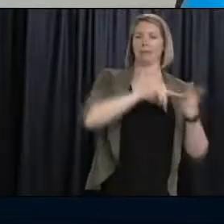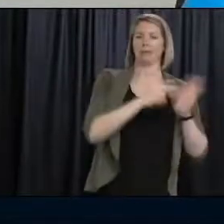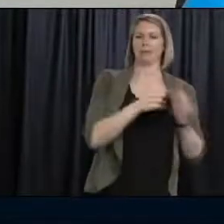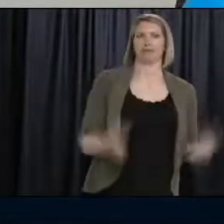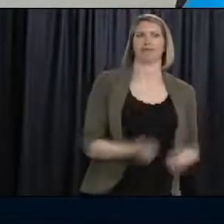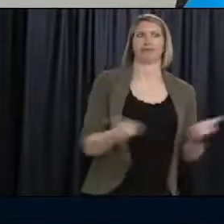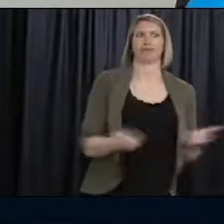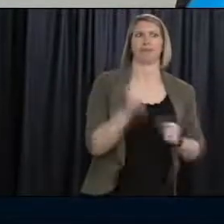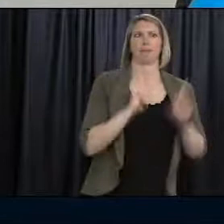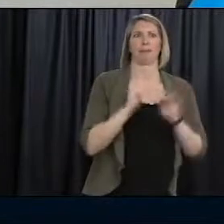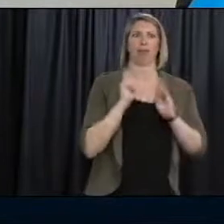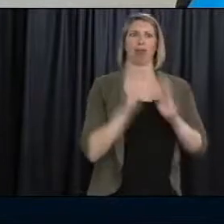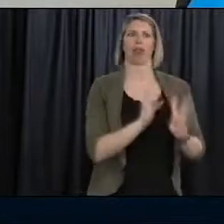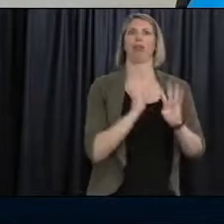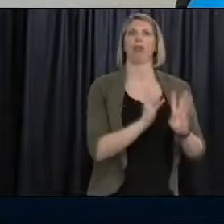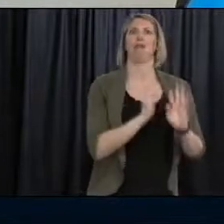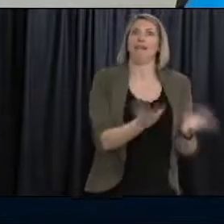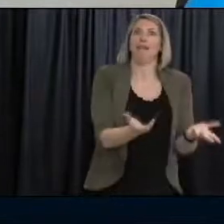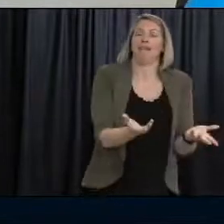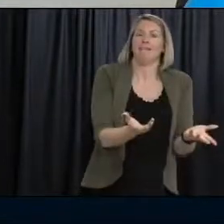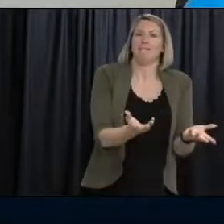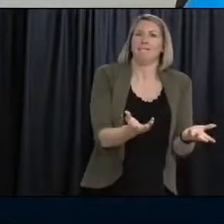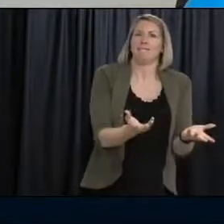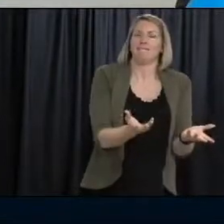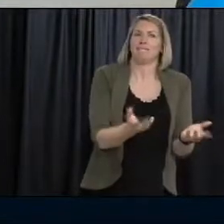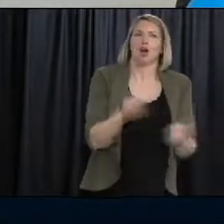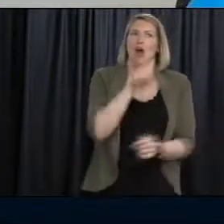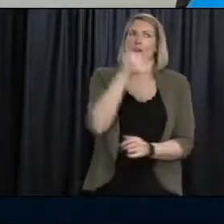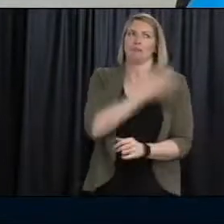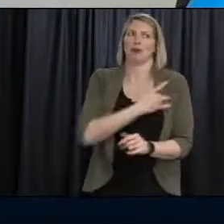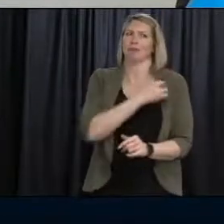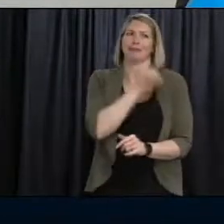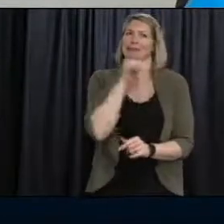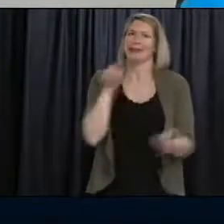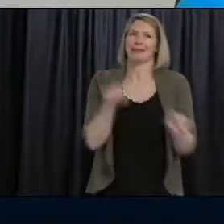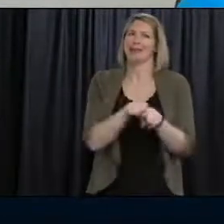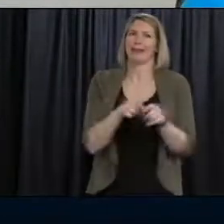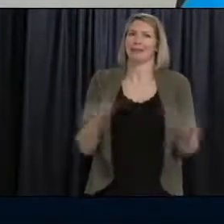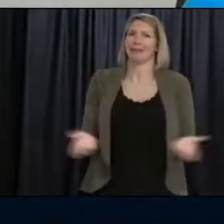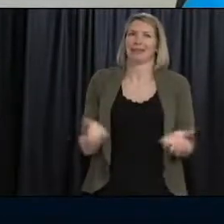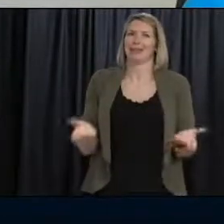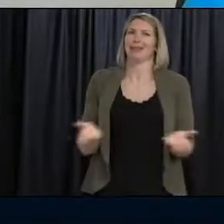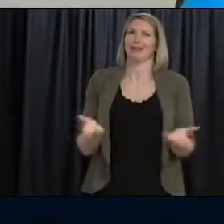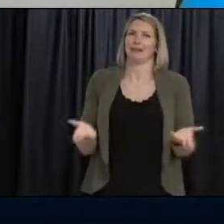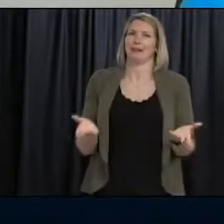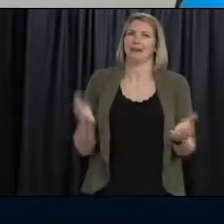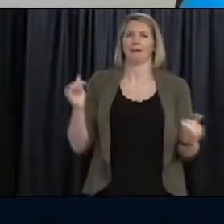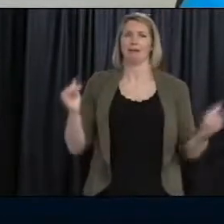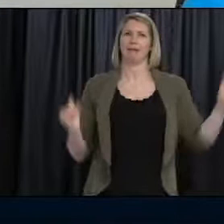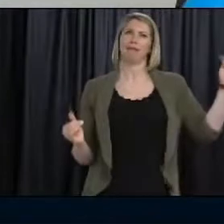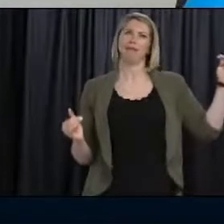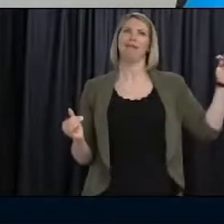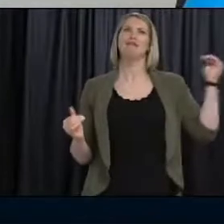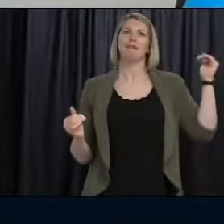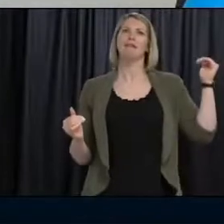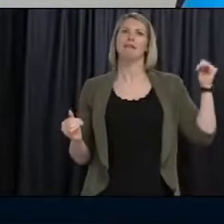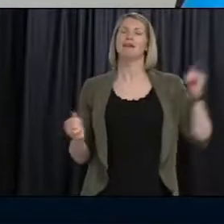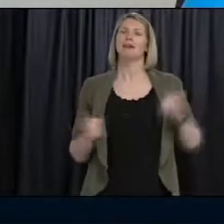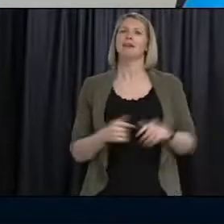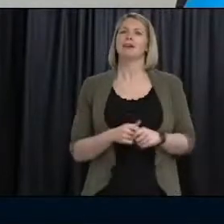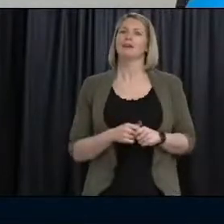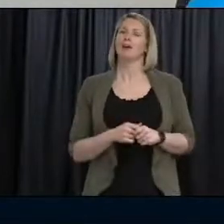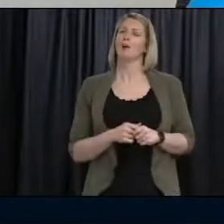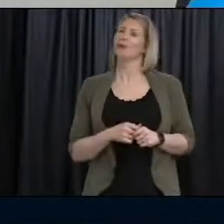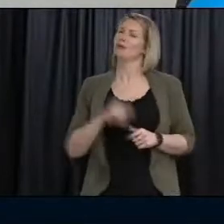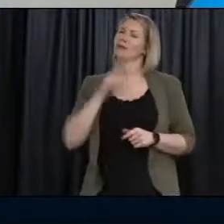to vaccinate. So those people also are in the high priority groups. The others were in the high priority groups.